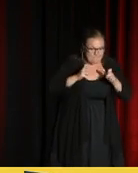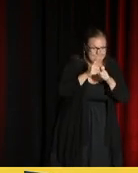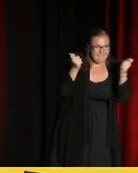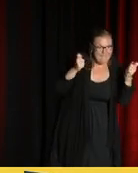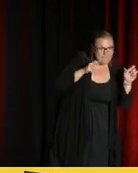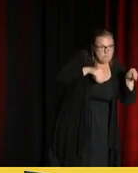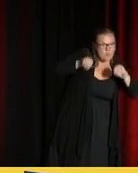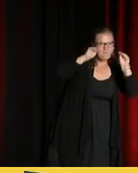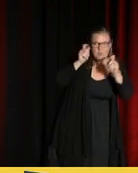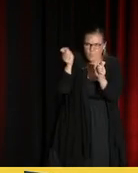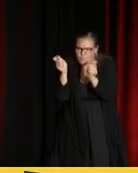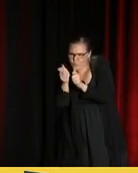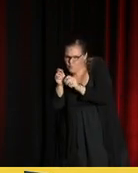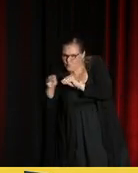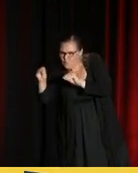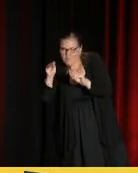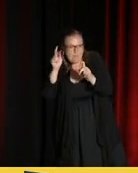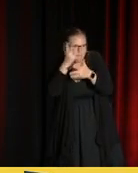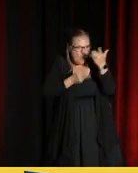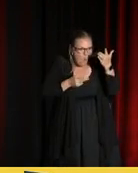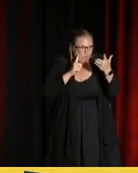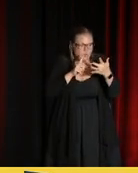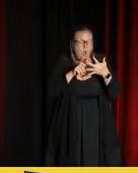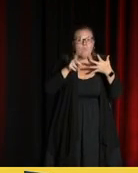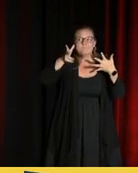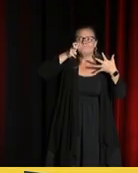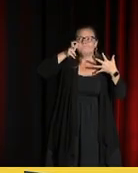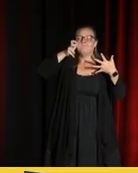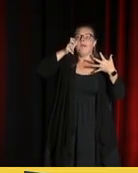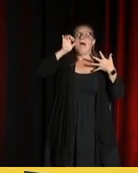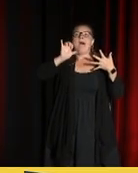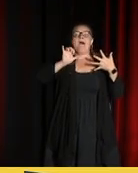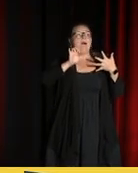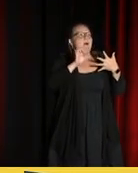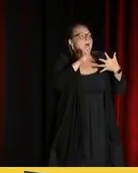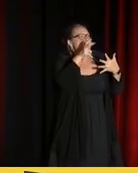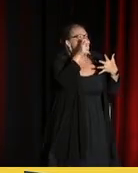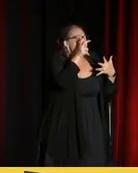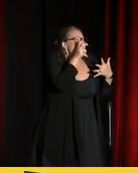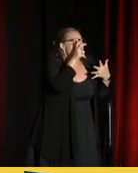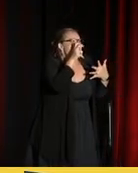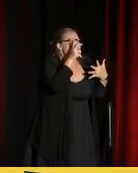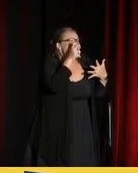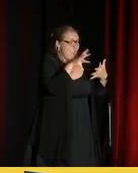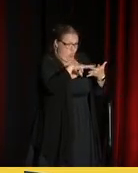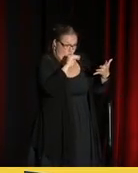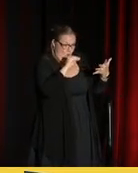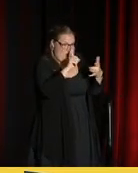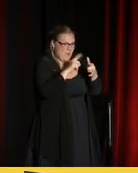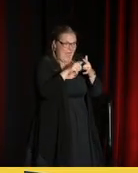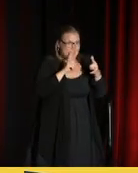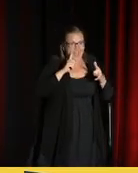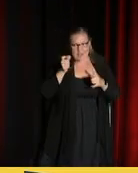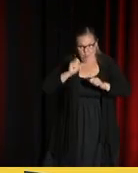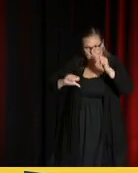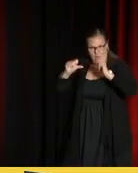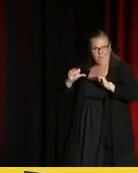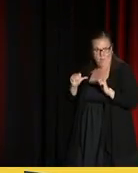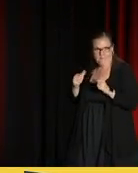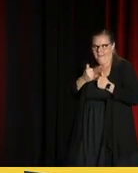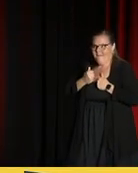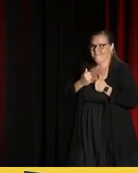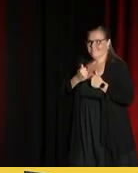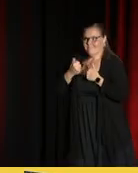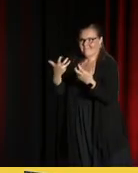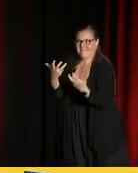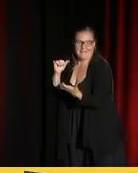about communication, receptive communication while you're learning it, expressive communication when you get to perform it. And